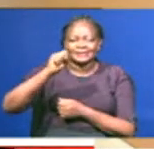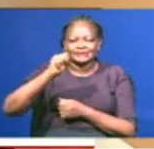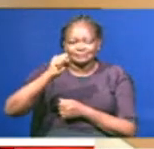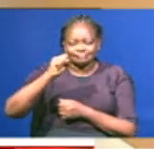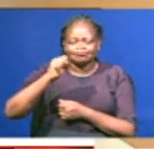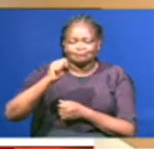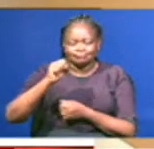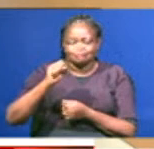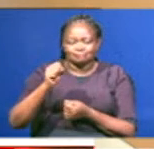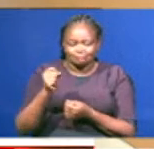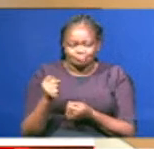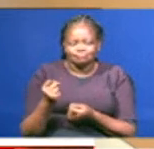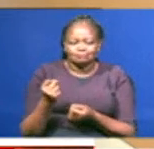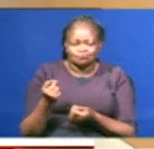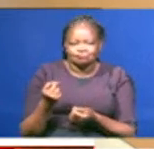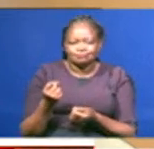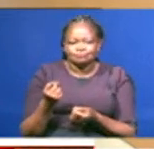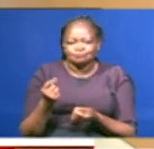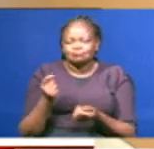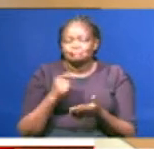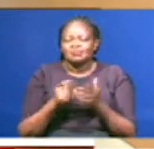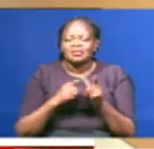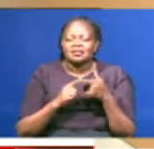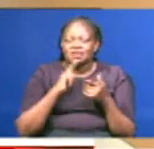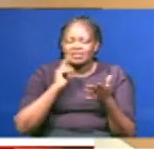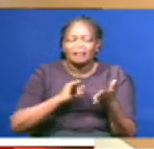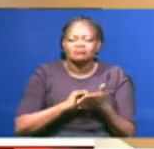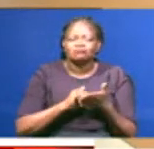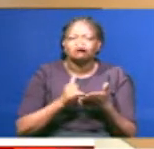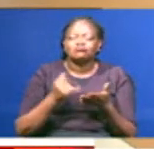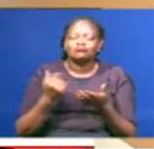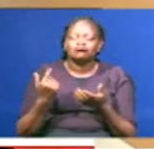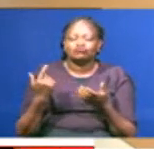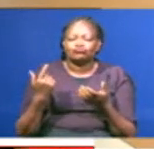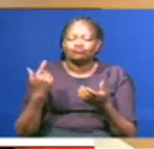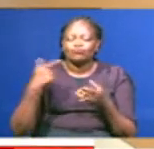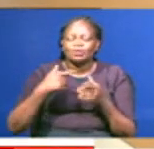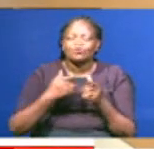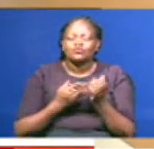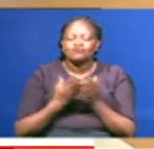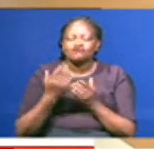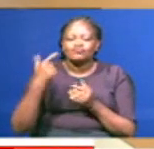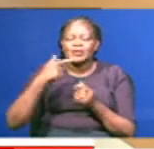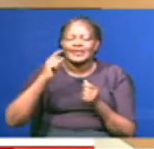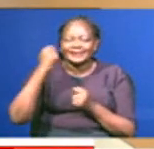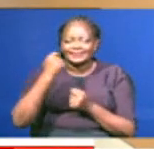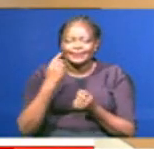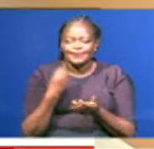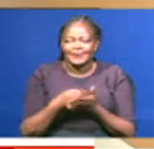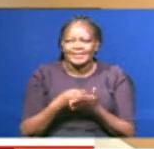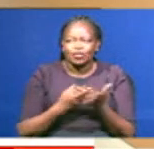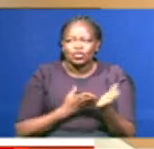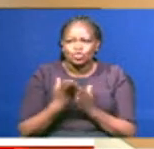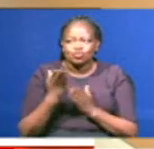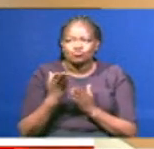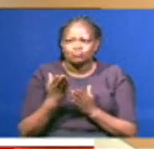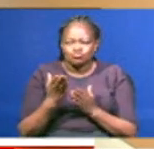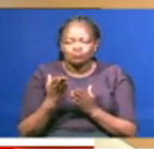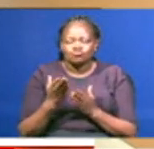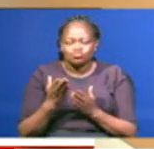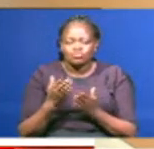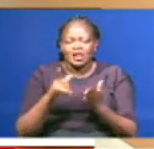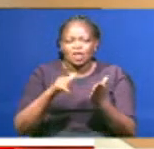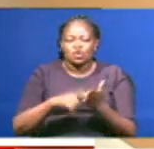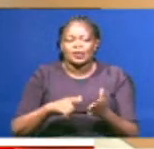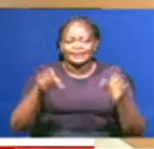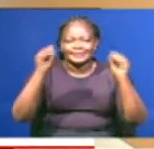Churchill says the deal will see fuel marketing companies buy petroleum products in Kenyan shillings through a credit system to ease pressure